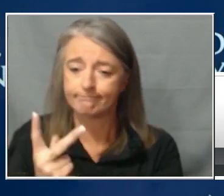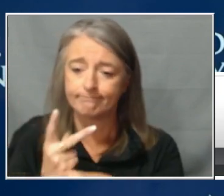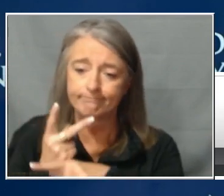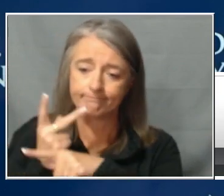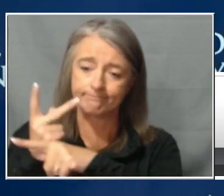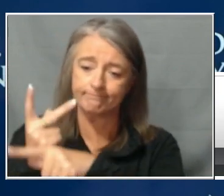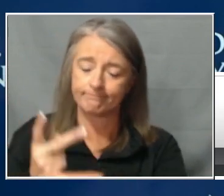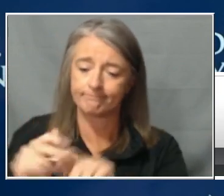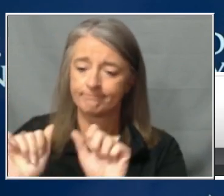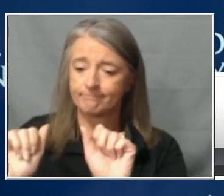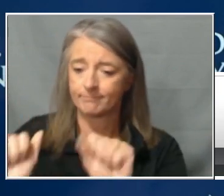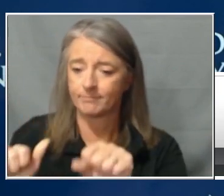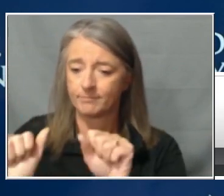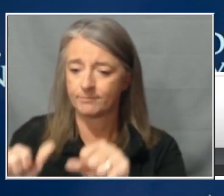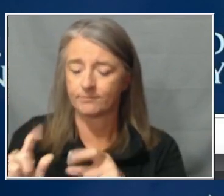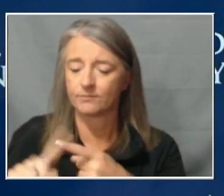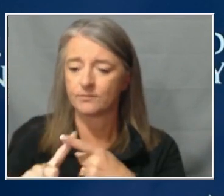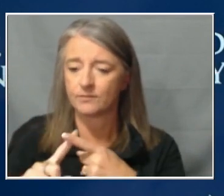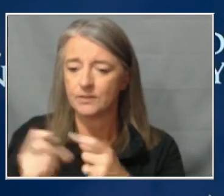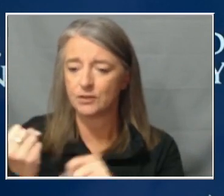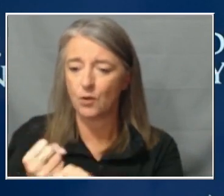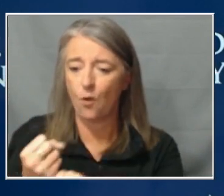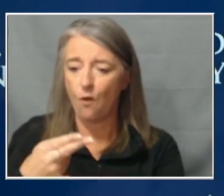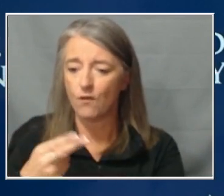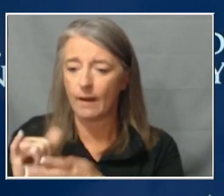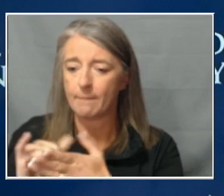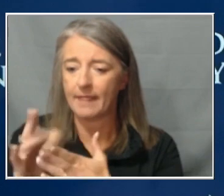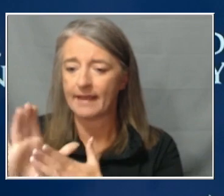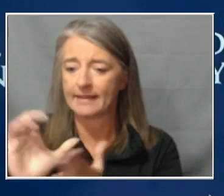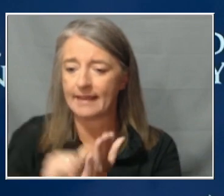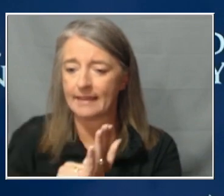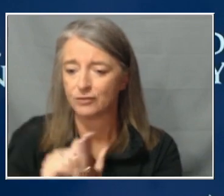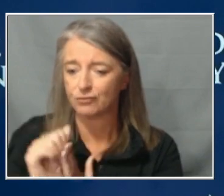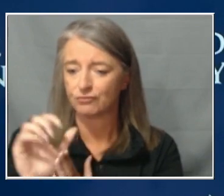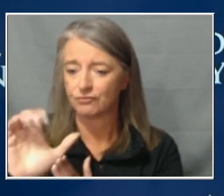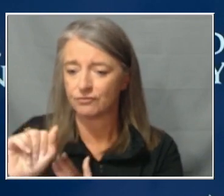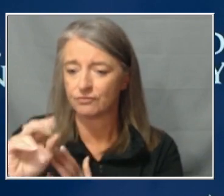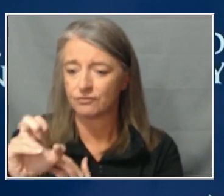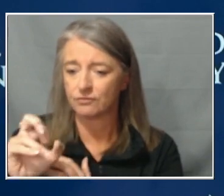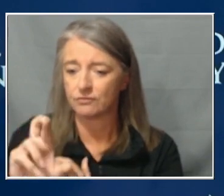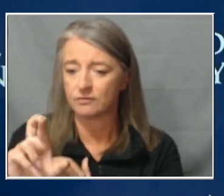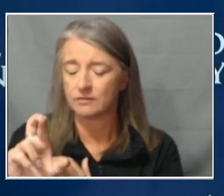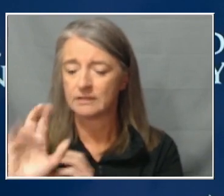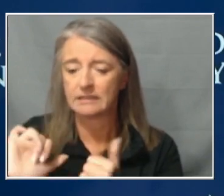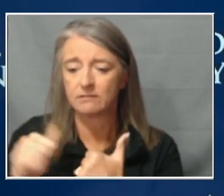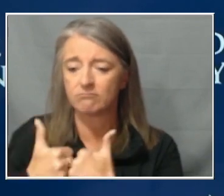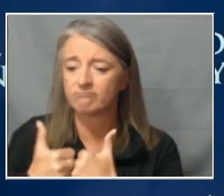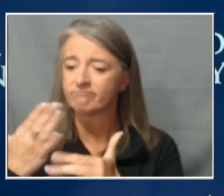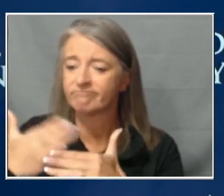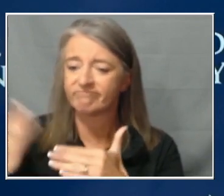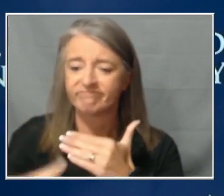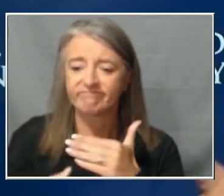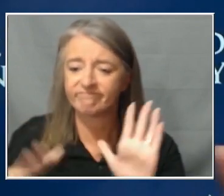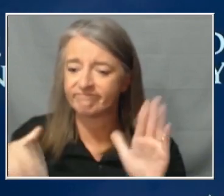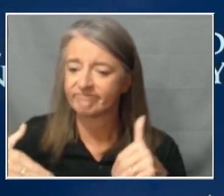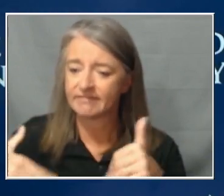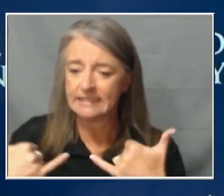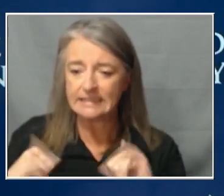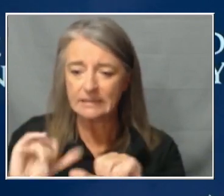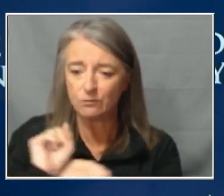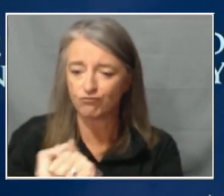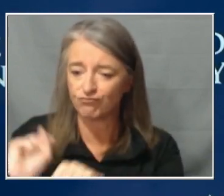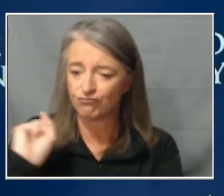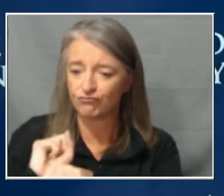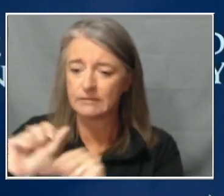and overcome the cancer. And I understand that the challenges are not yet over. We're still working on many things, and